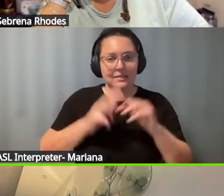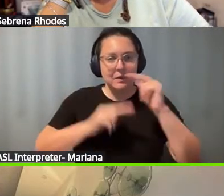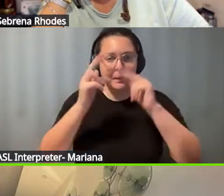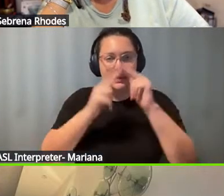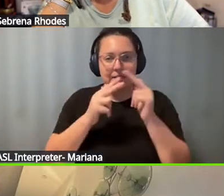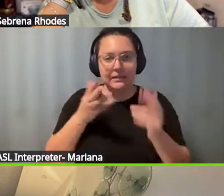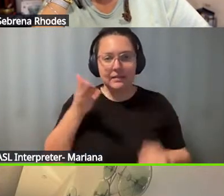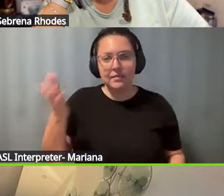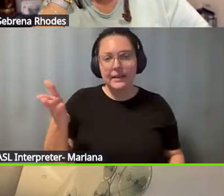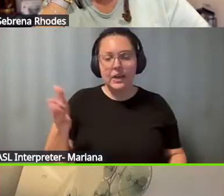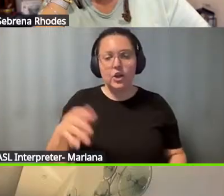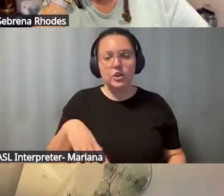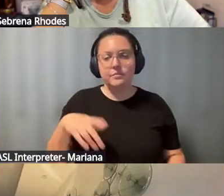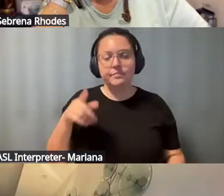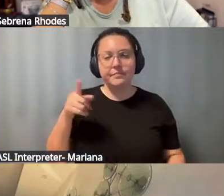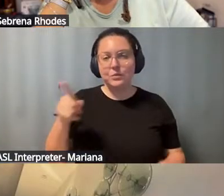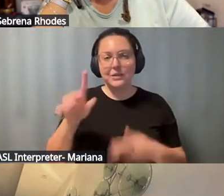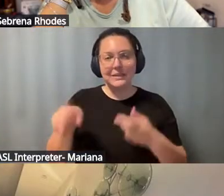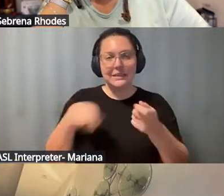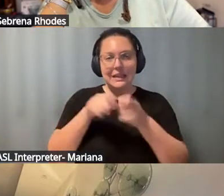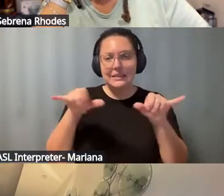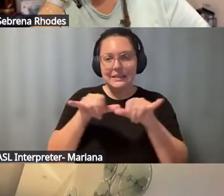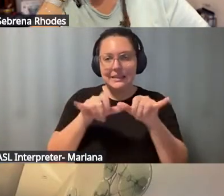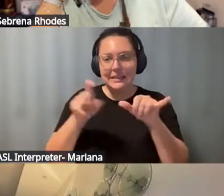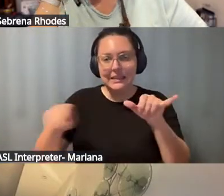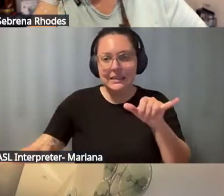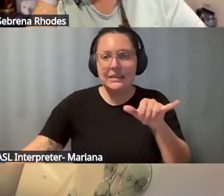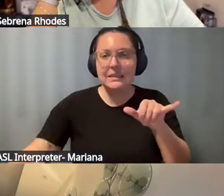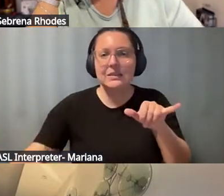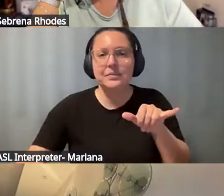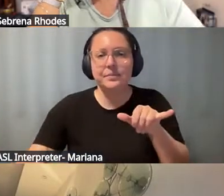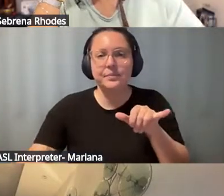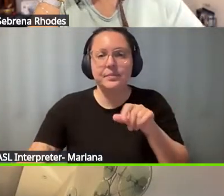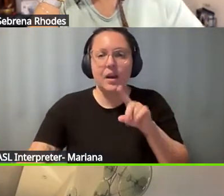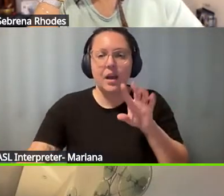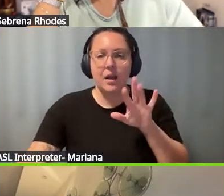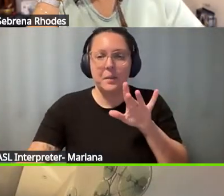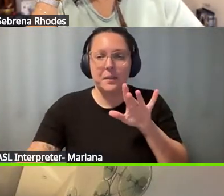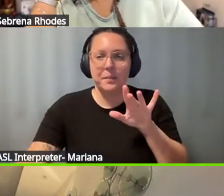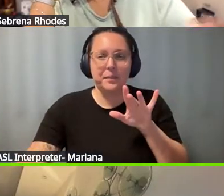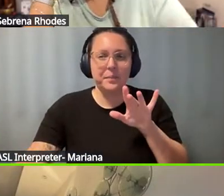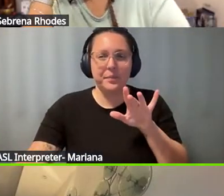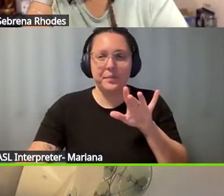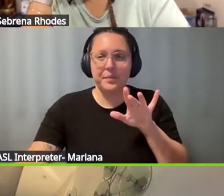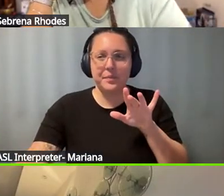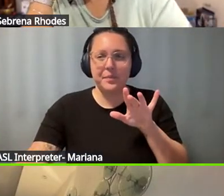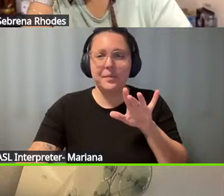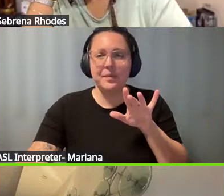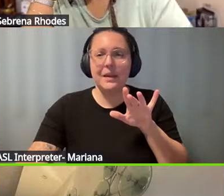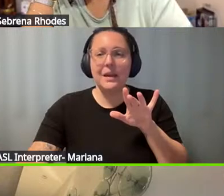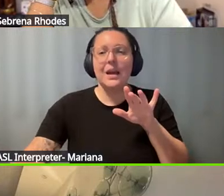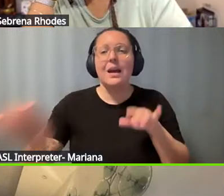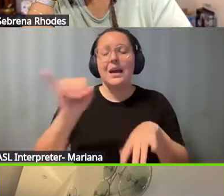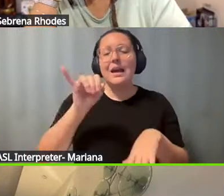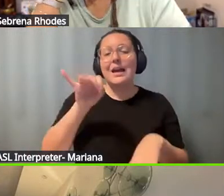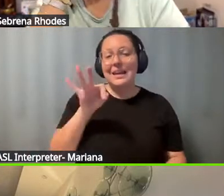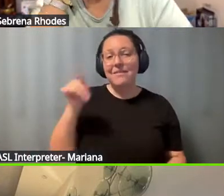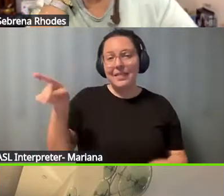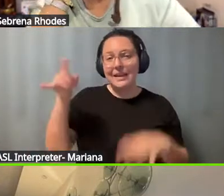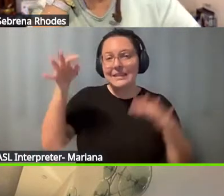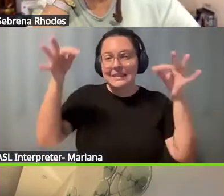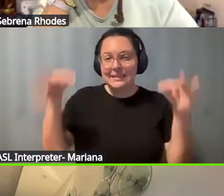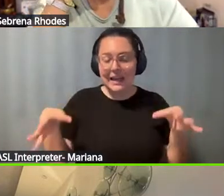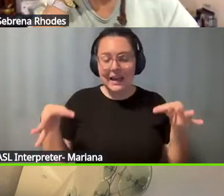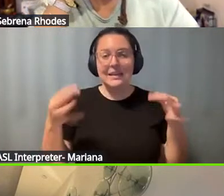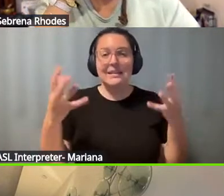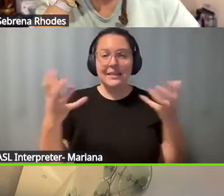It was almost exactly the size that they wanted to enjoy. Um, if they came to the decision they wanted to have